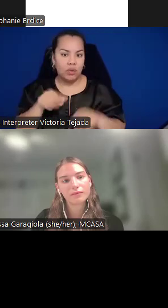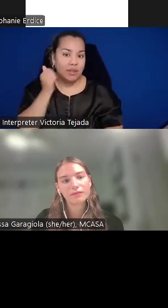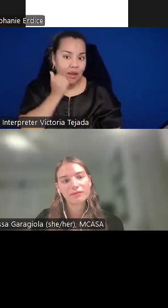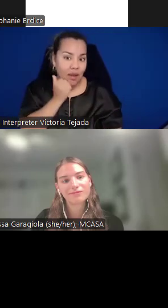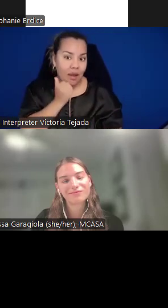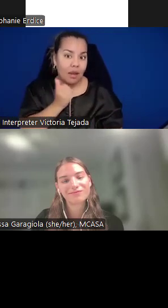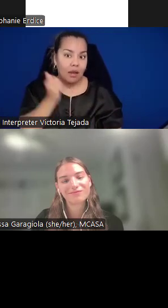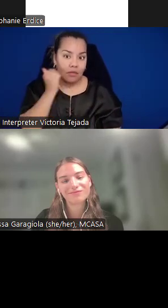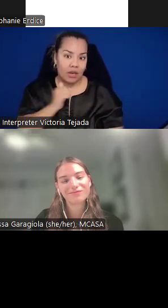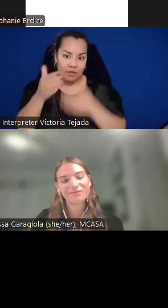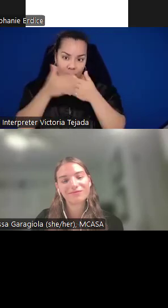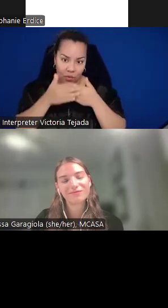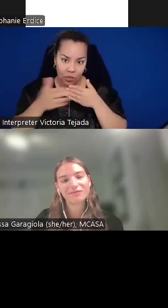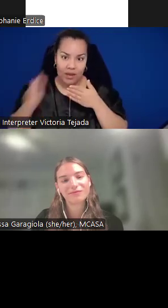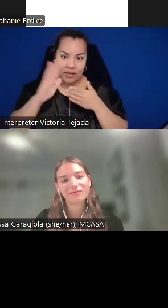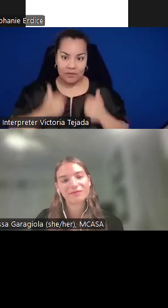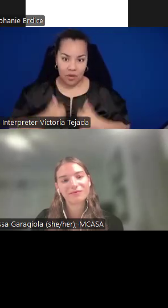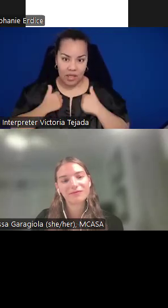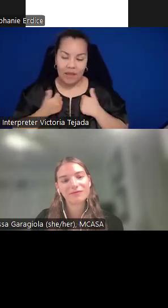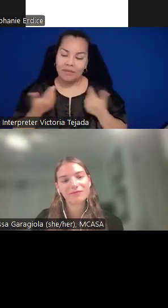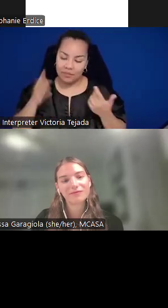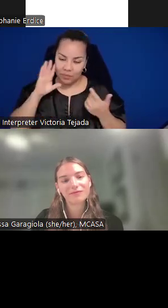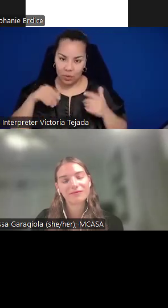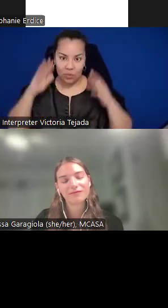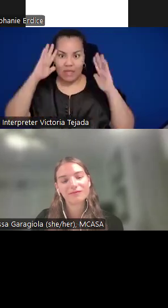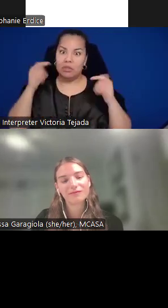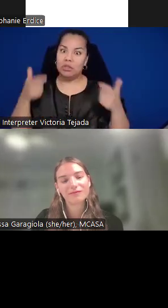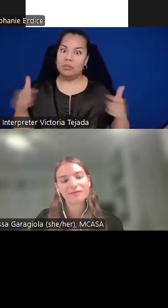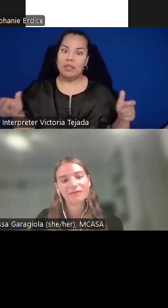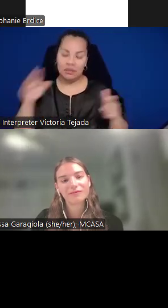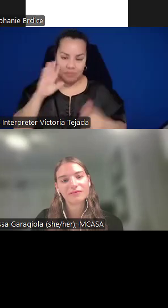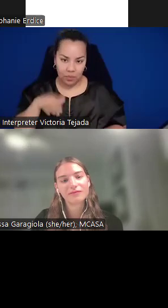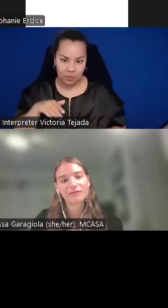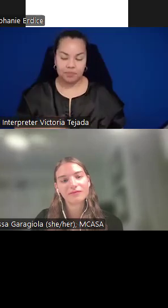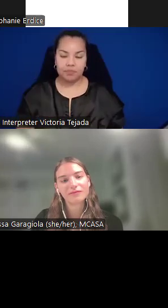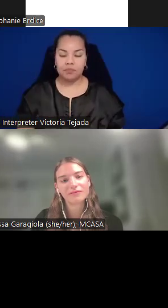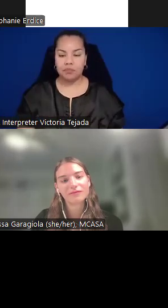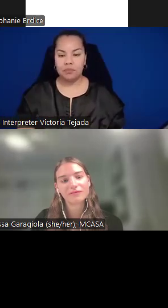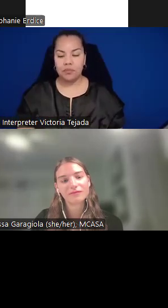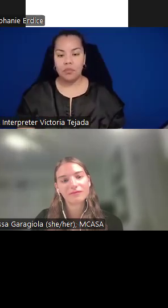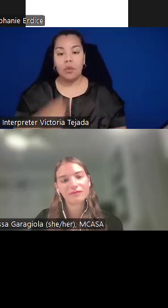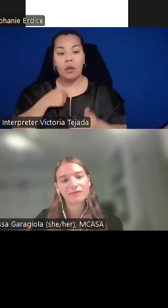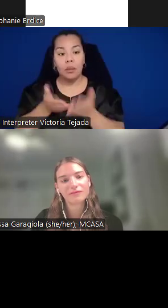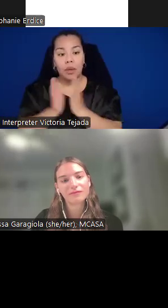life. I have big expectations. I'm going to ask that you take